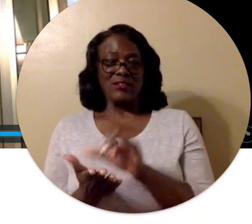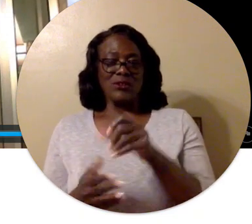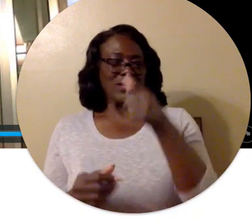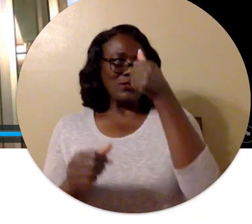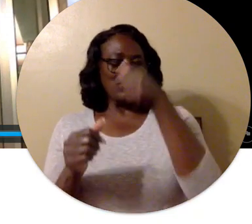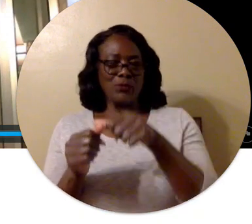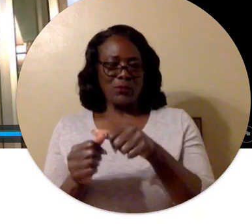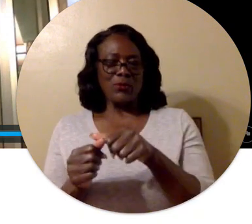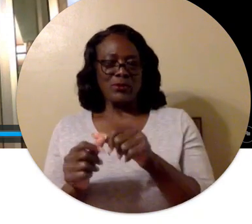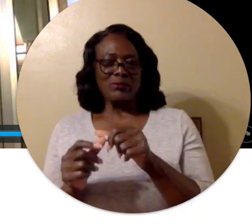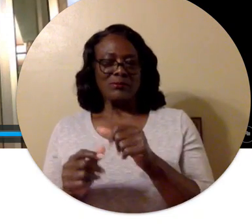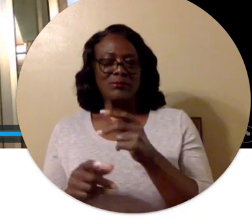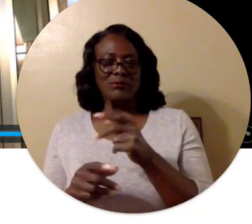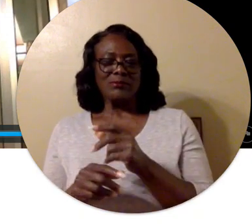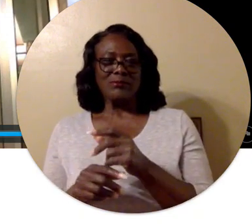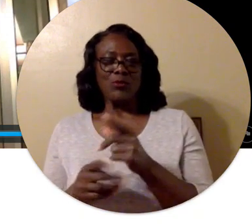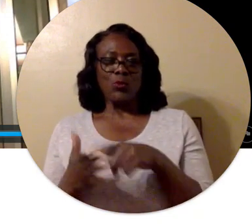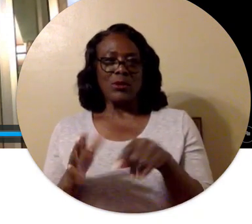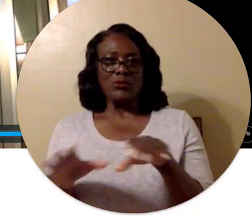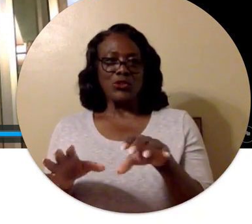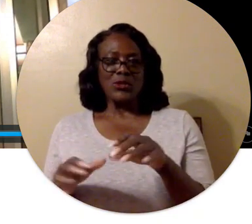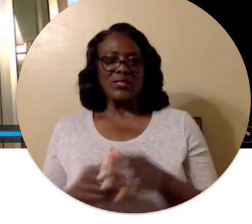track of what I'm doing.